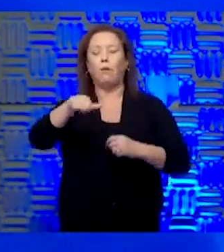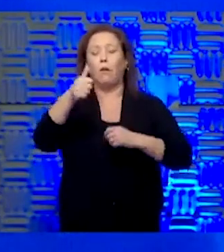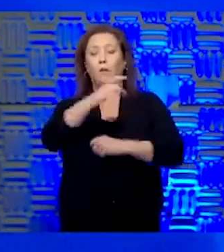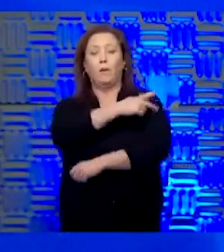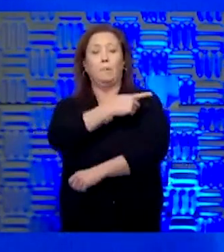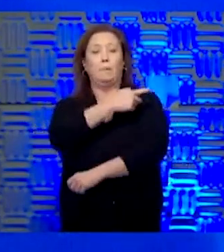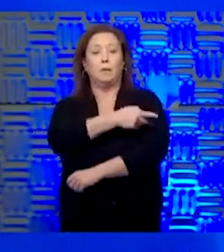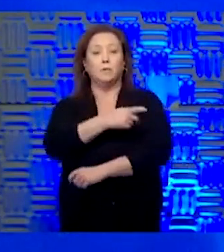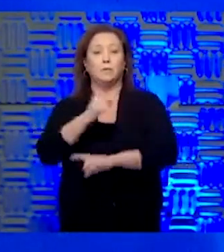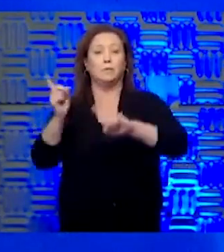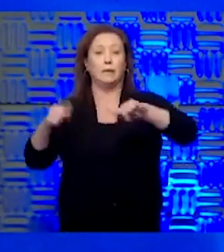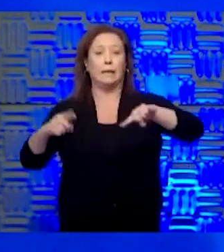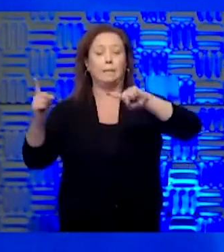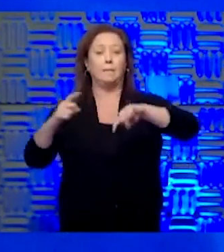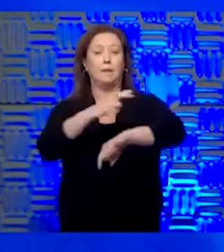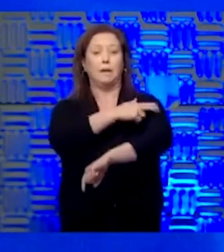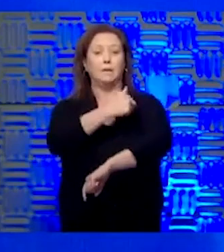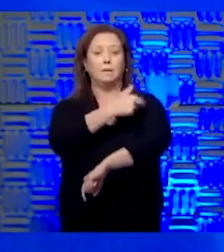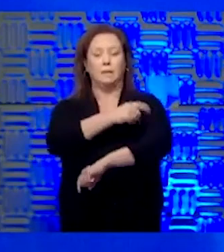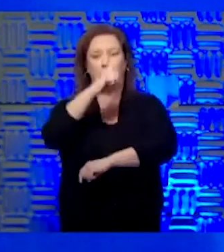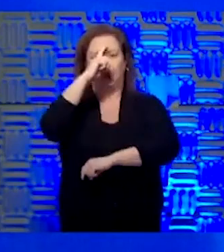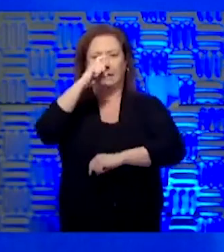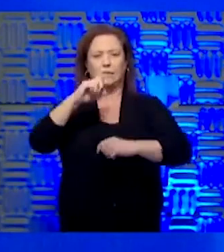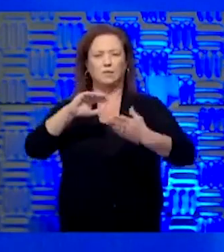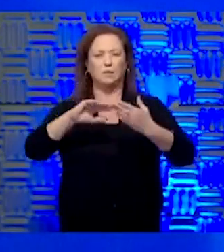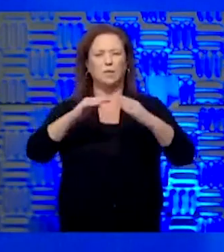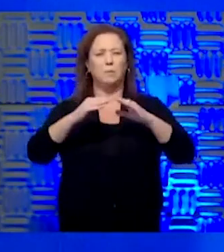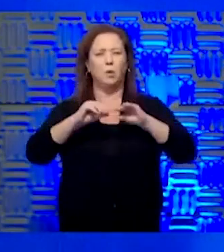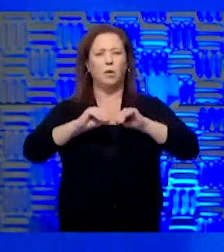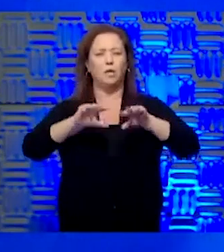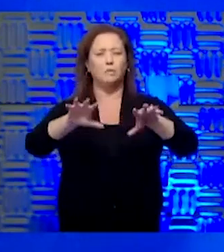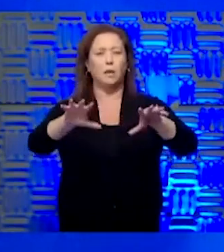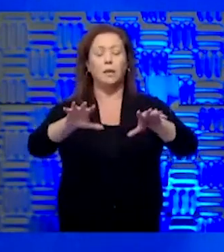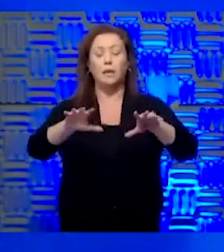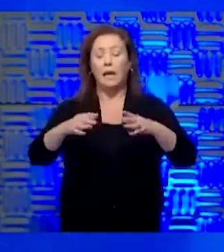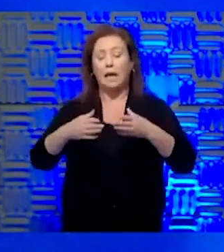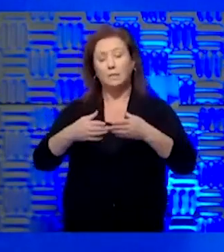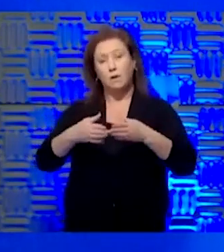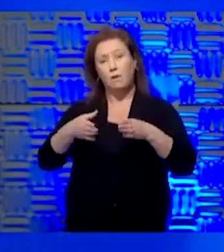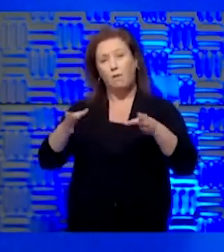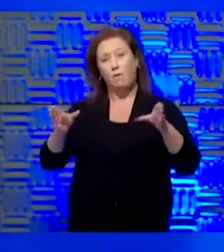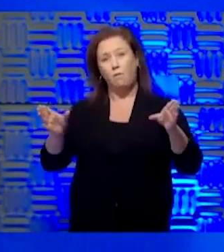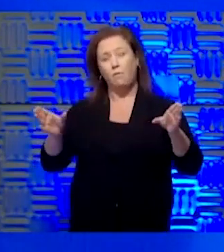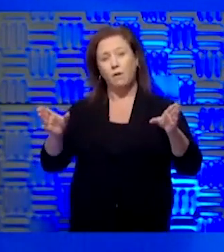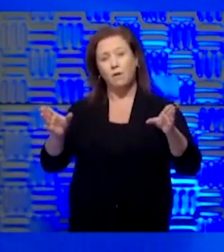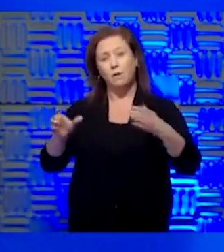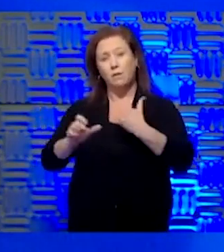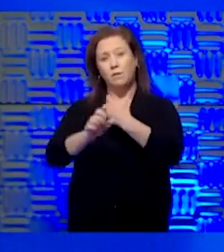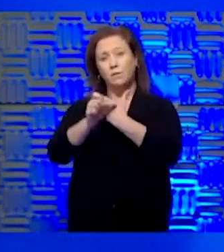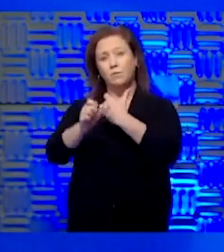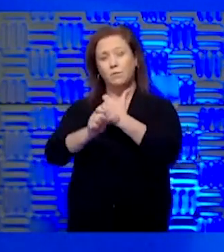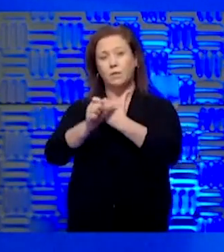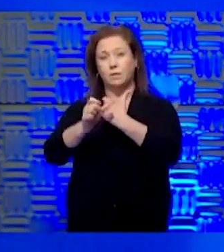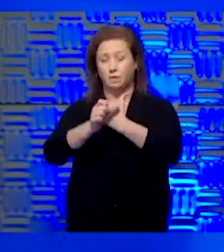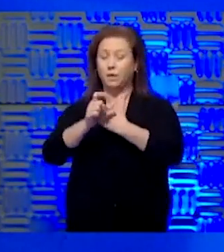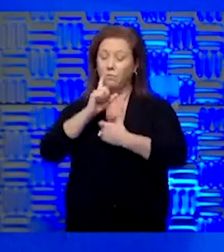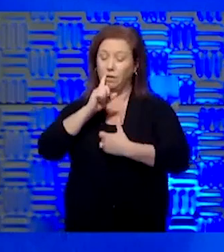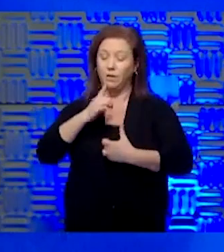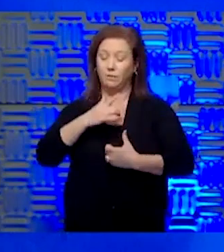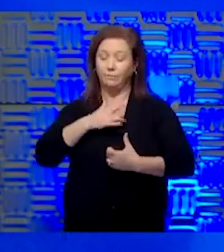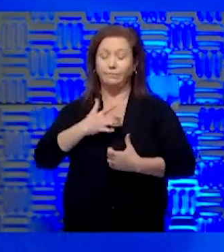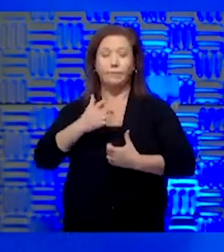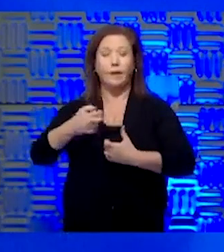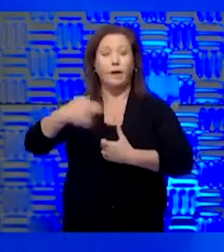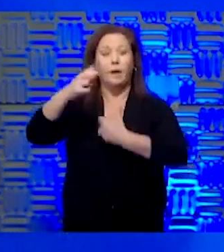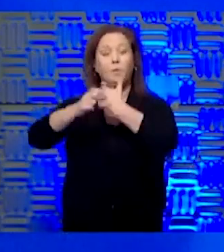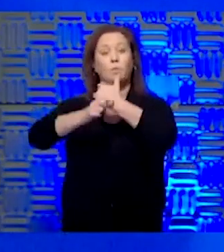who just keep coming into the hospital because there's some community transmission. As we open up society, there is a risk, in fact, a great likelihood, that